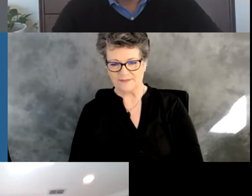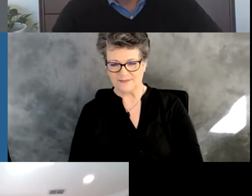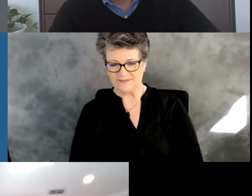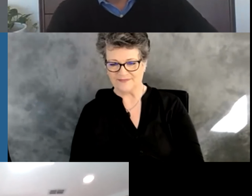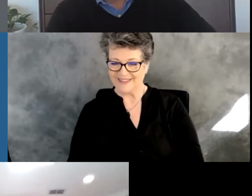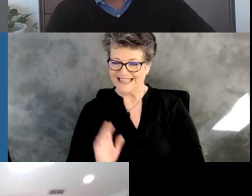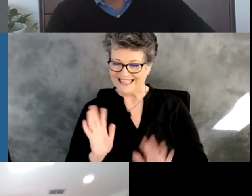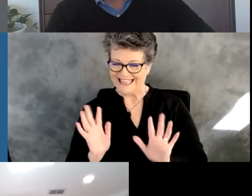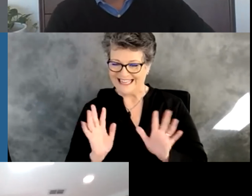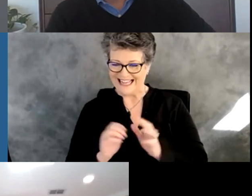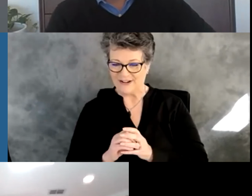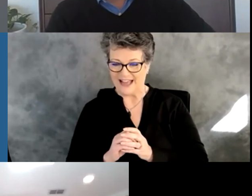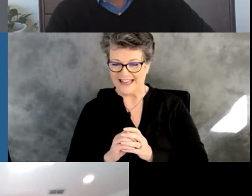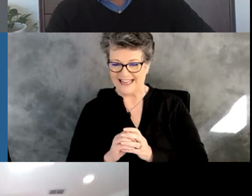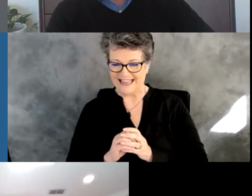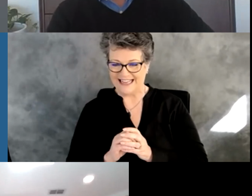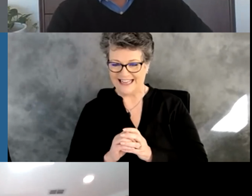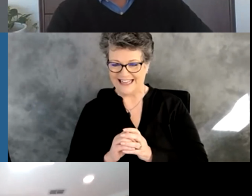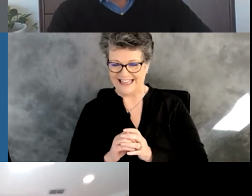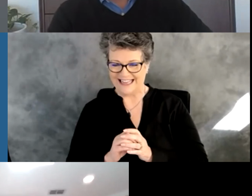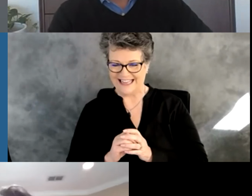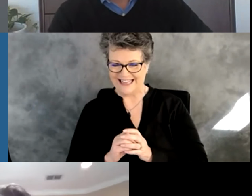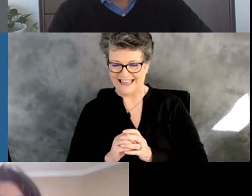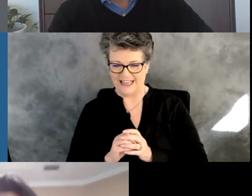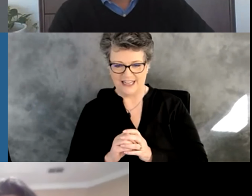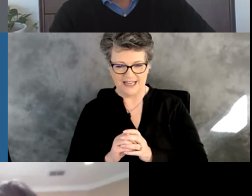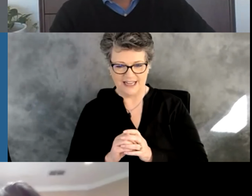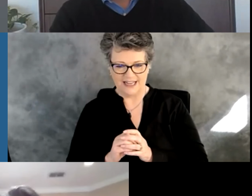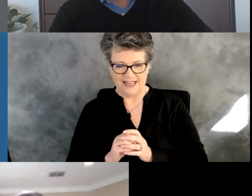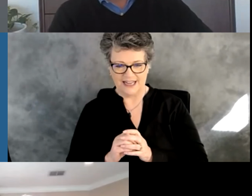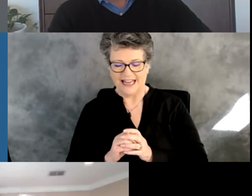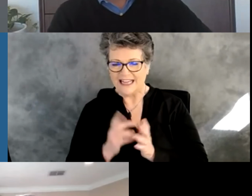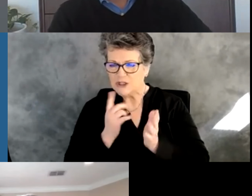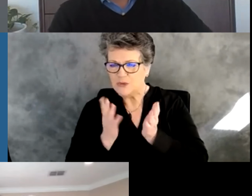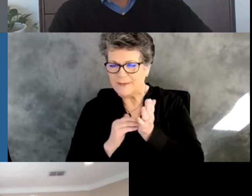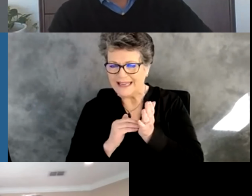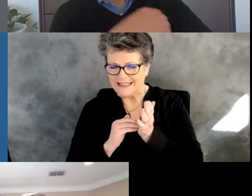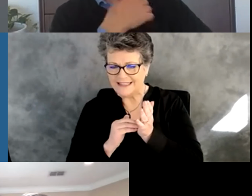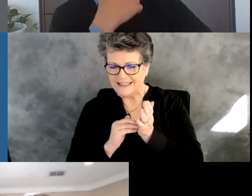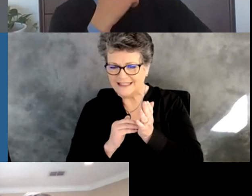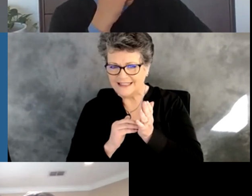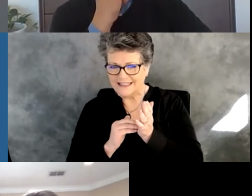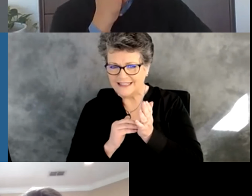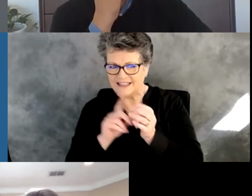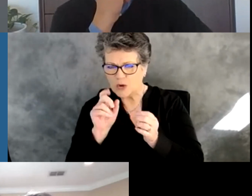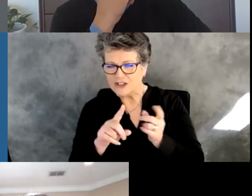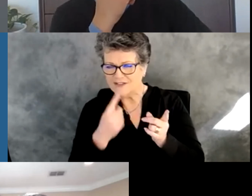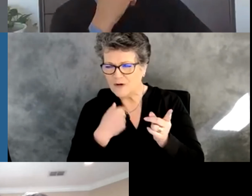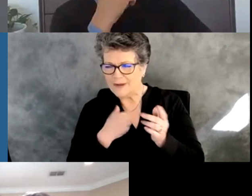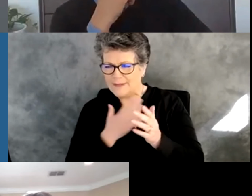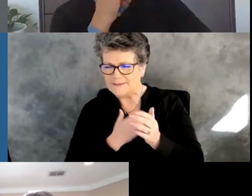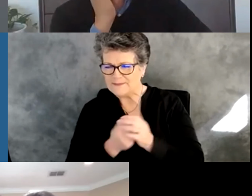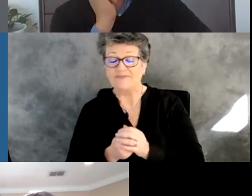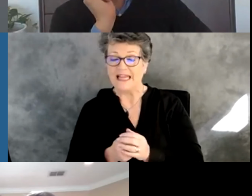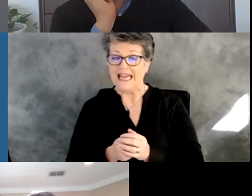I can't find you. Okay, Maria, I apologize. Can you repeat? I was trying to multitask. Can you repeat the question for me again, please? Yeah,